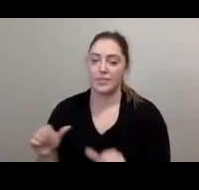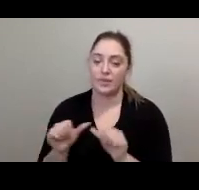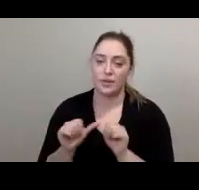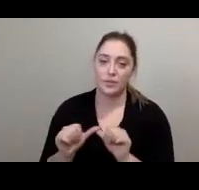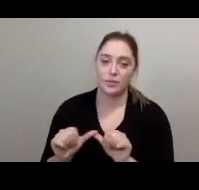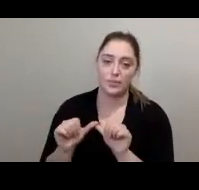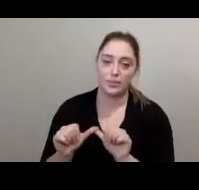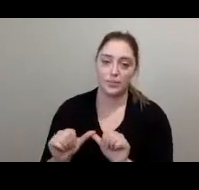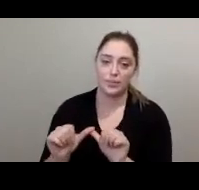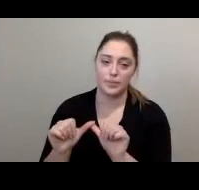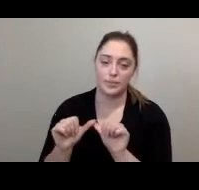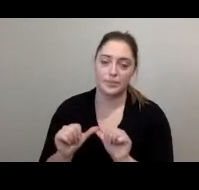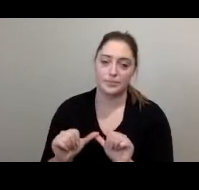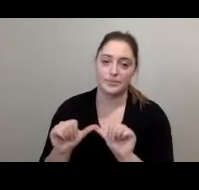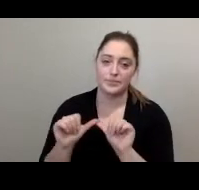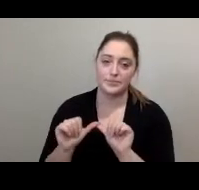Thank you.